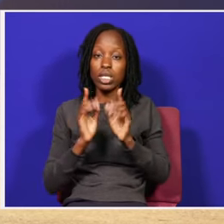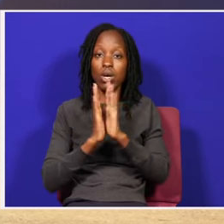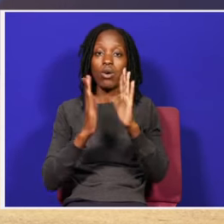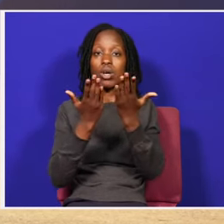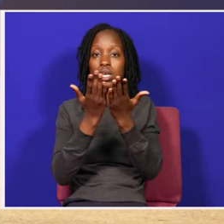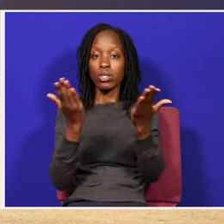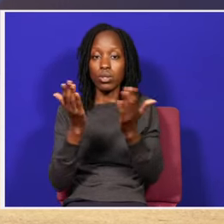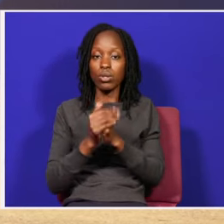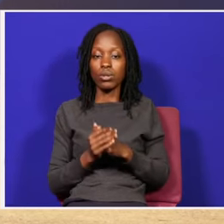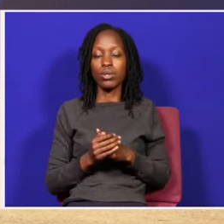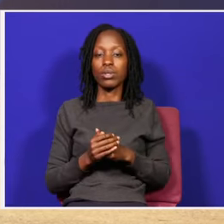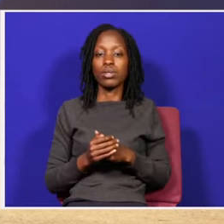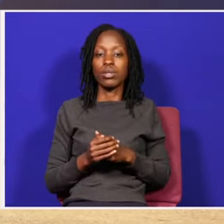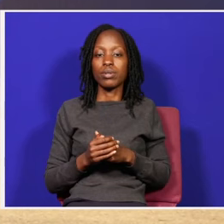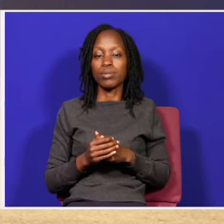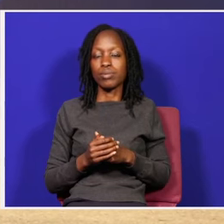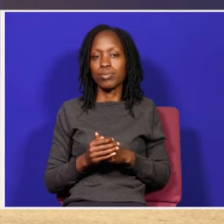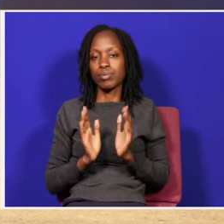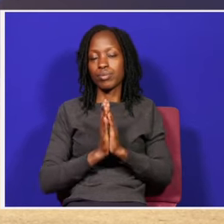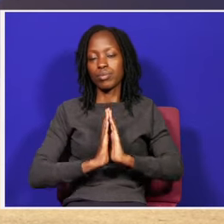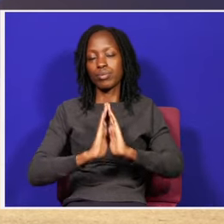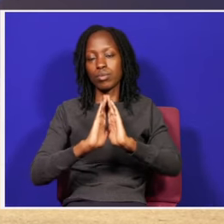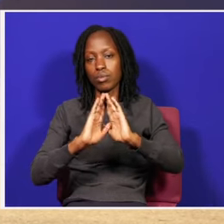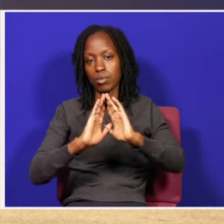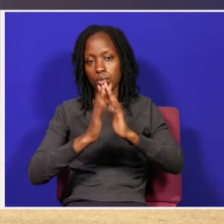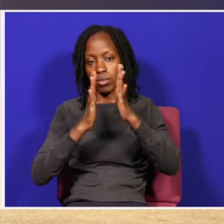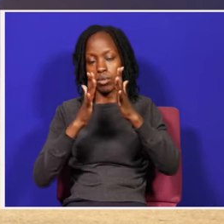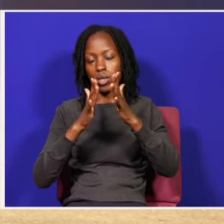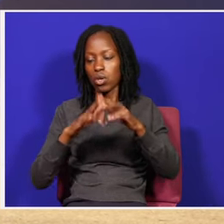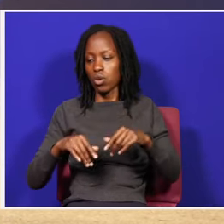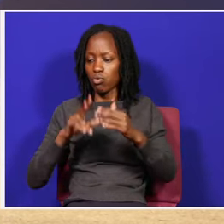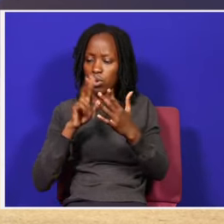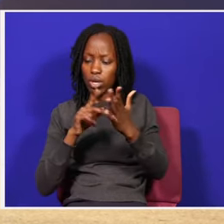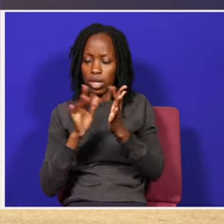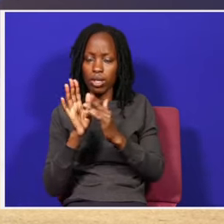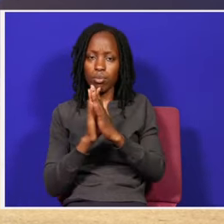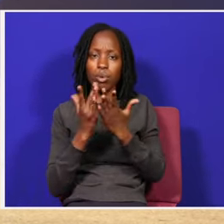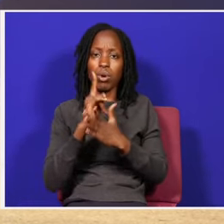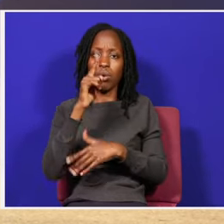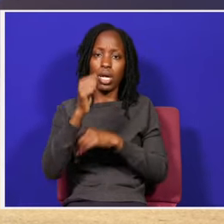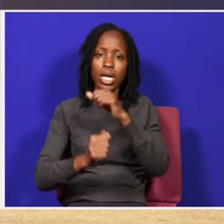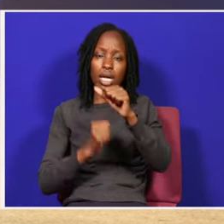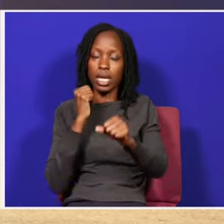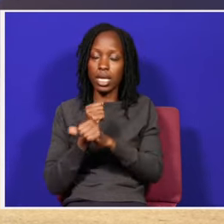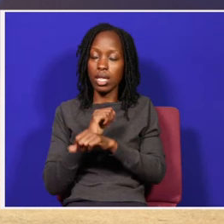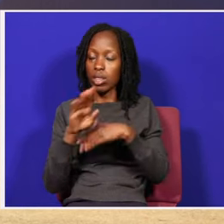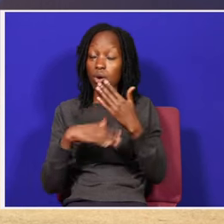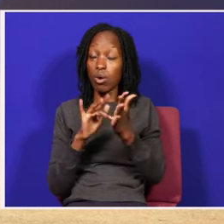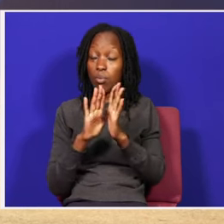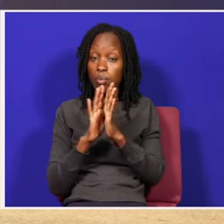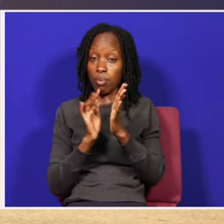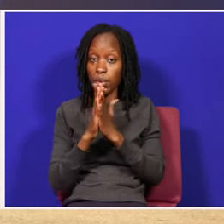you. I give you know, kudos to sticking with it and reading the Bible, going through the entire Bible in a